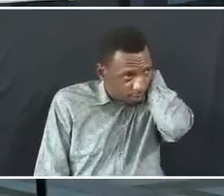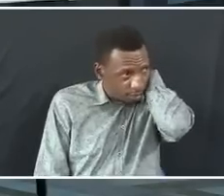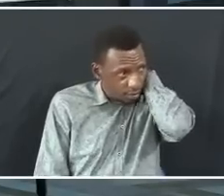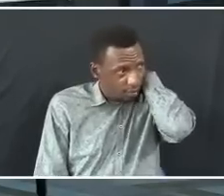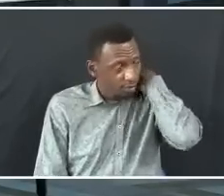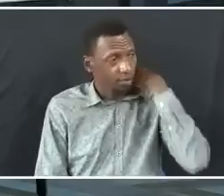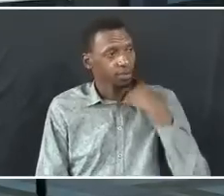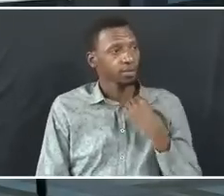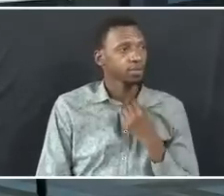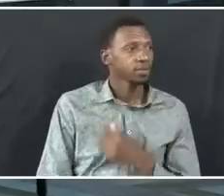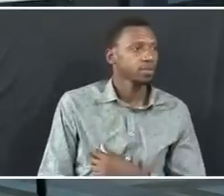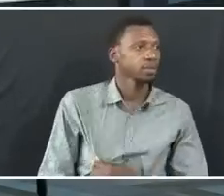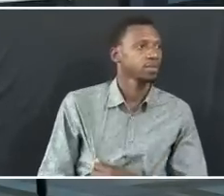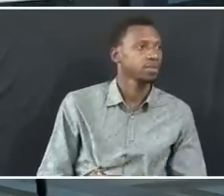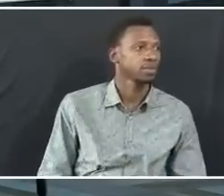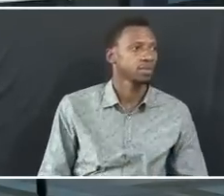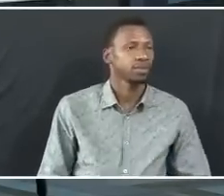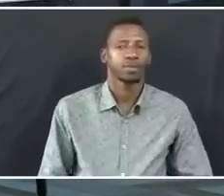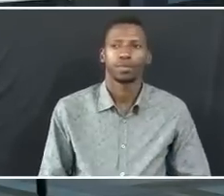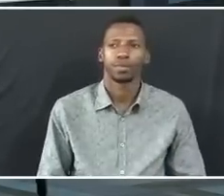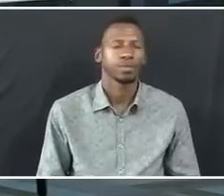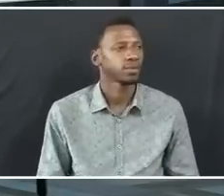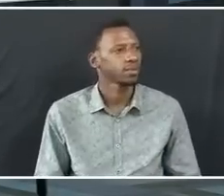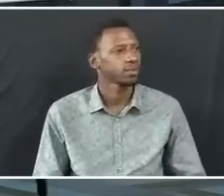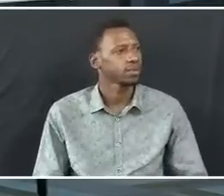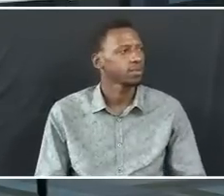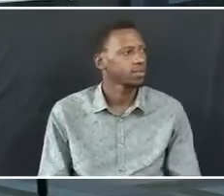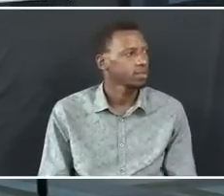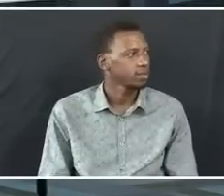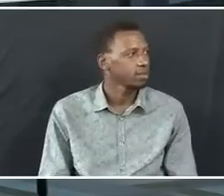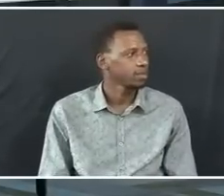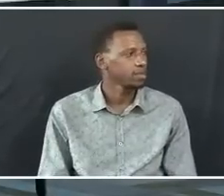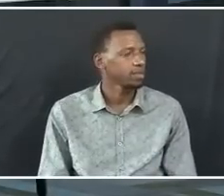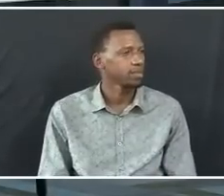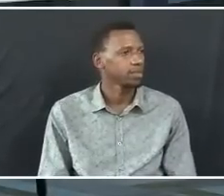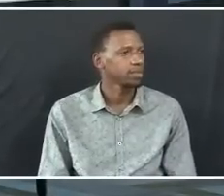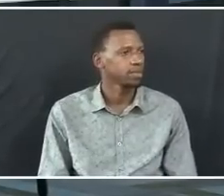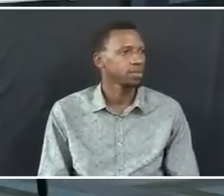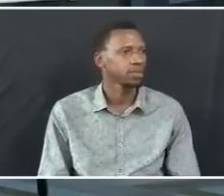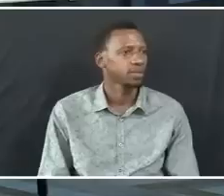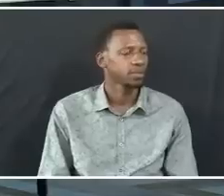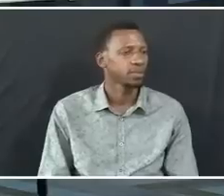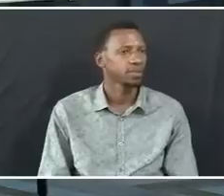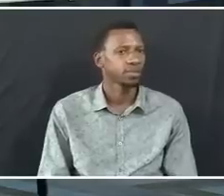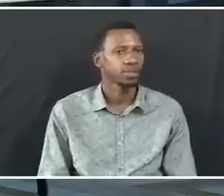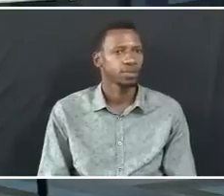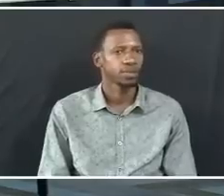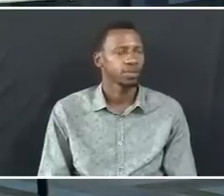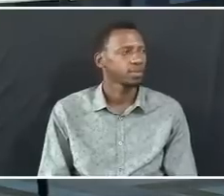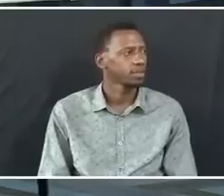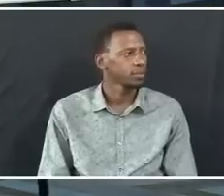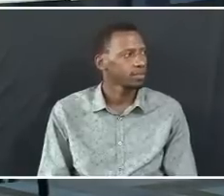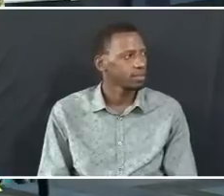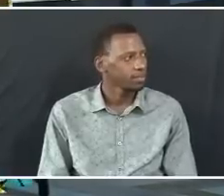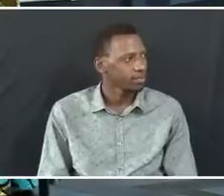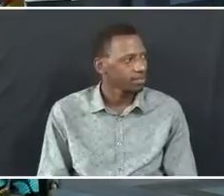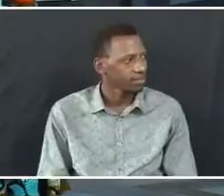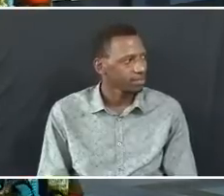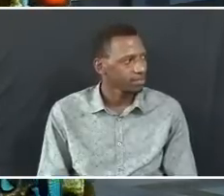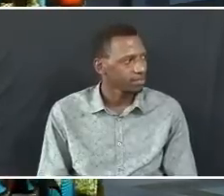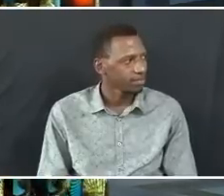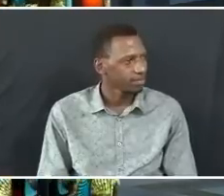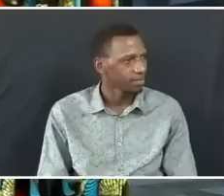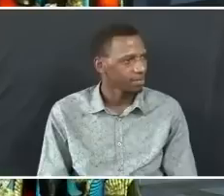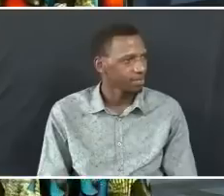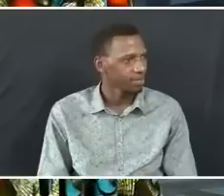Let me see by a show of hands, those that have a comment, a question. Please don't ask me difficult things. I will collapse here.